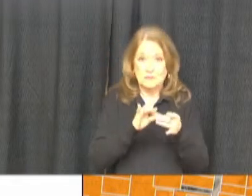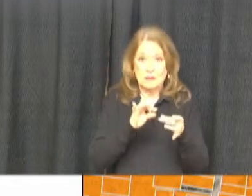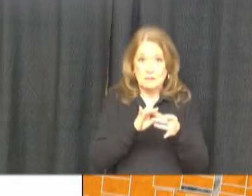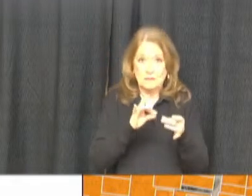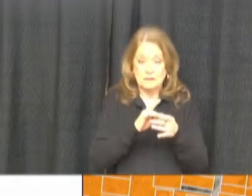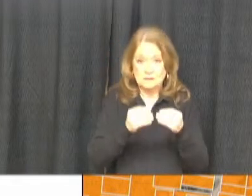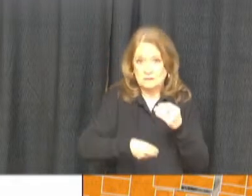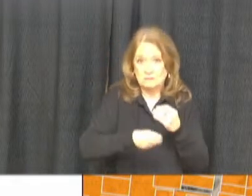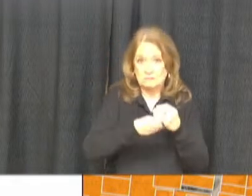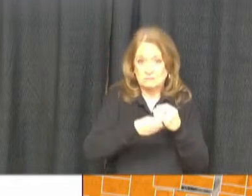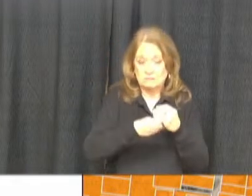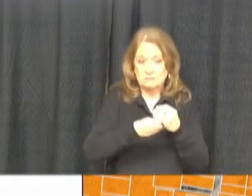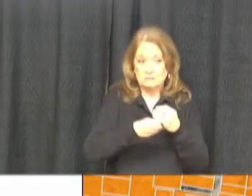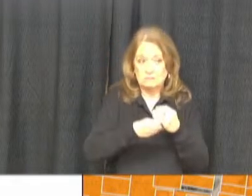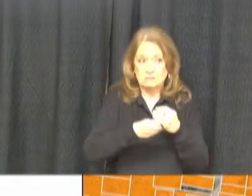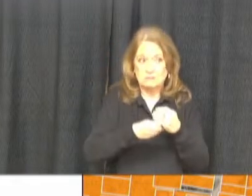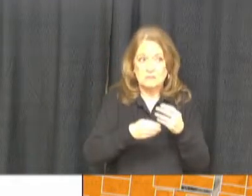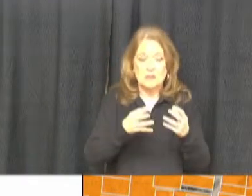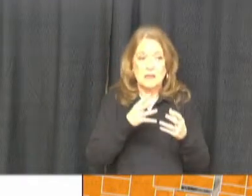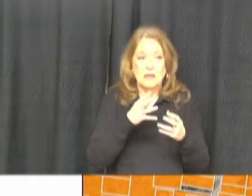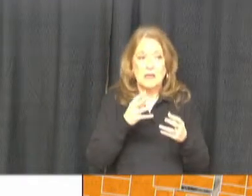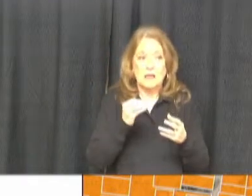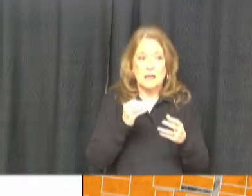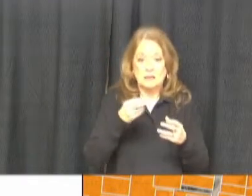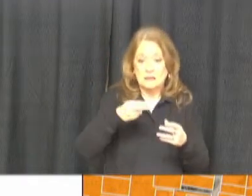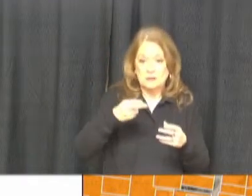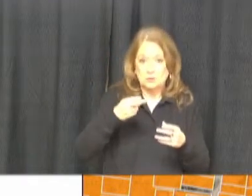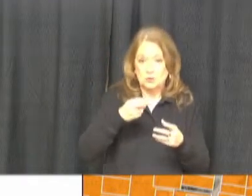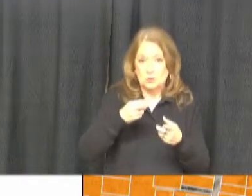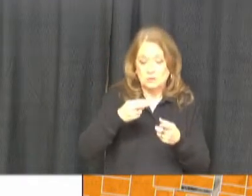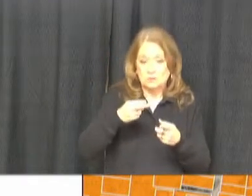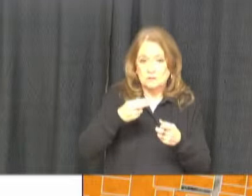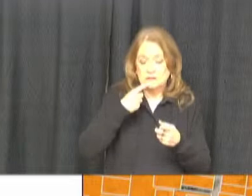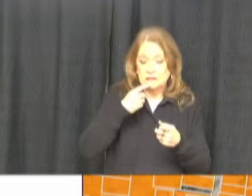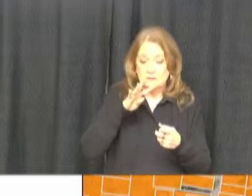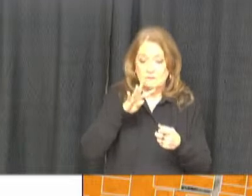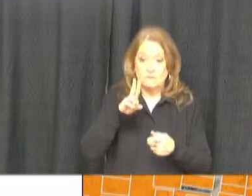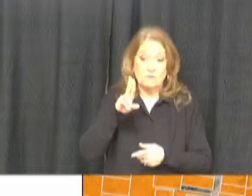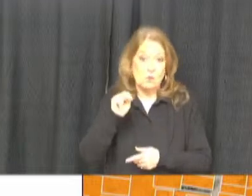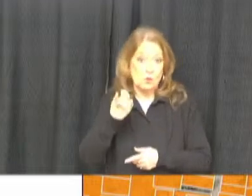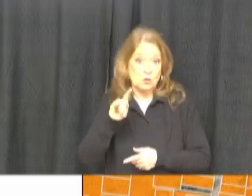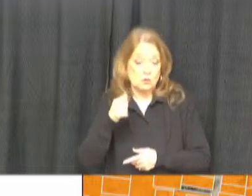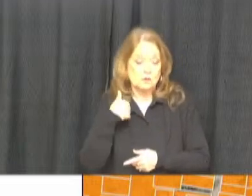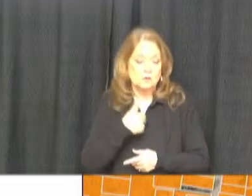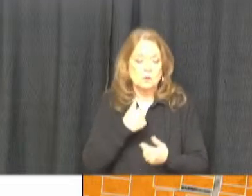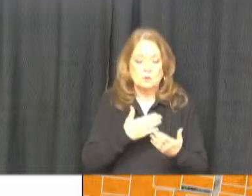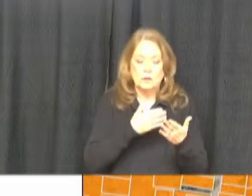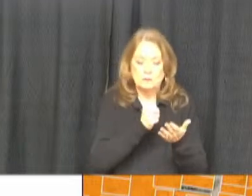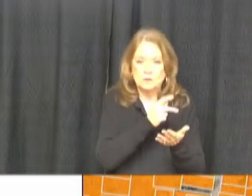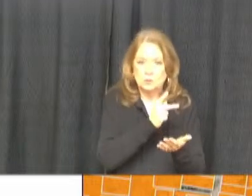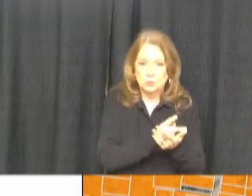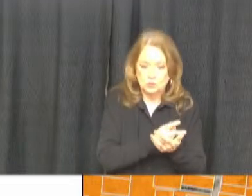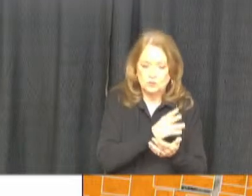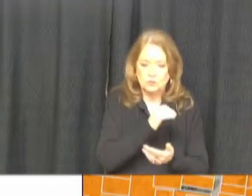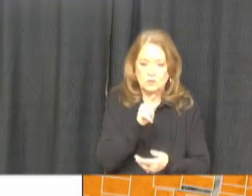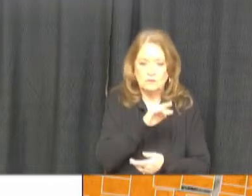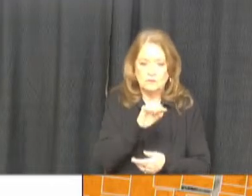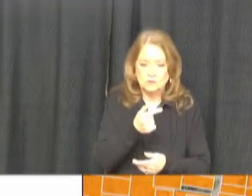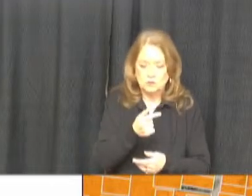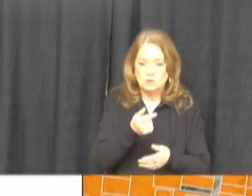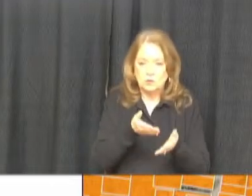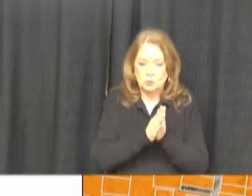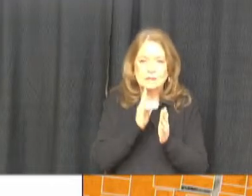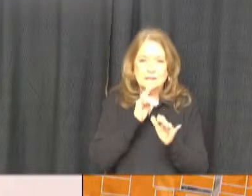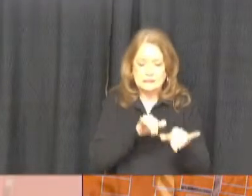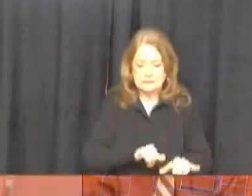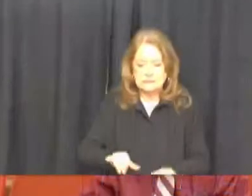school system capacities listed. Historical estimates would be 4 units. Staff recommends approval. The zoning request is consistent